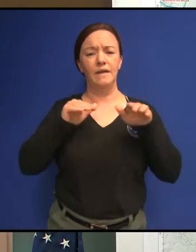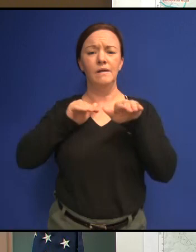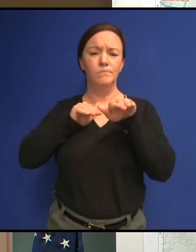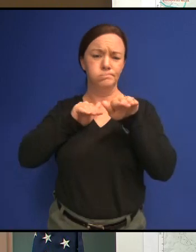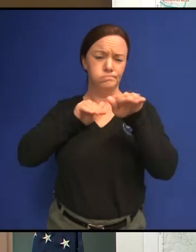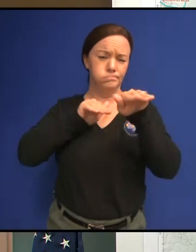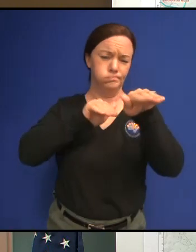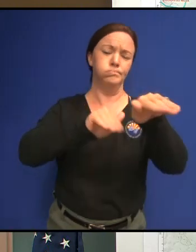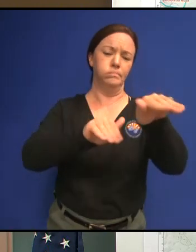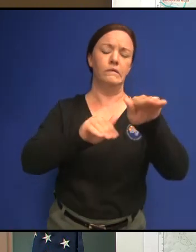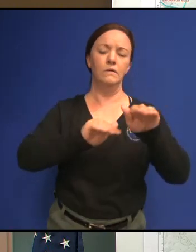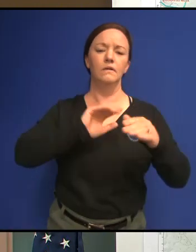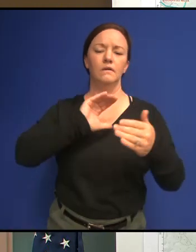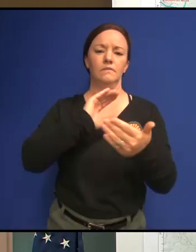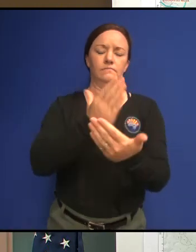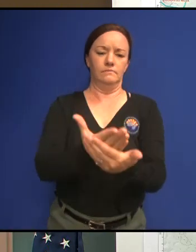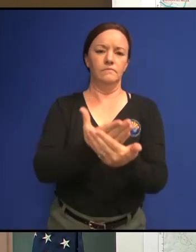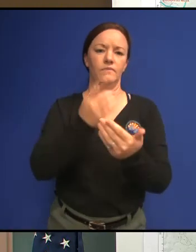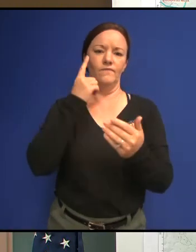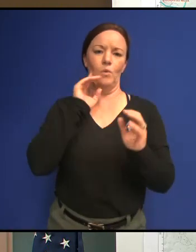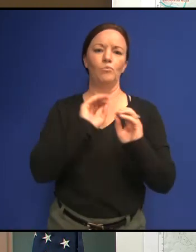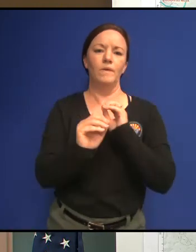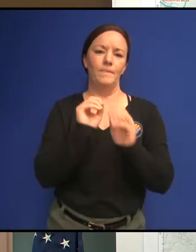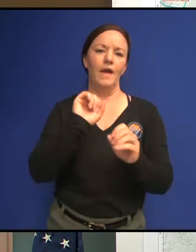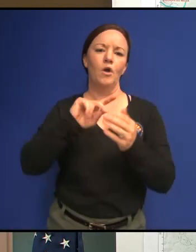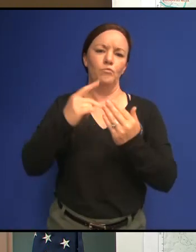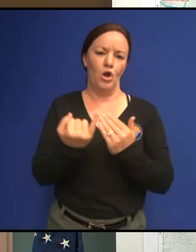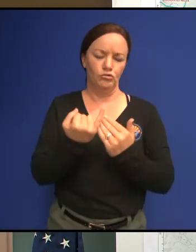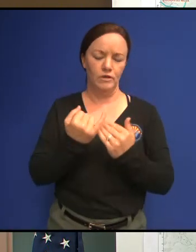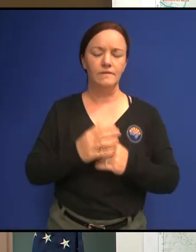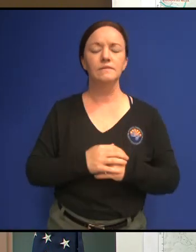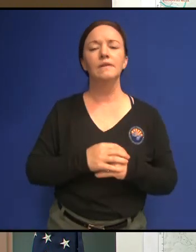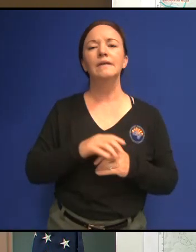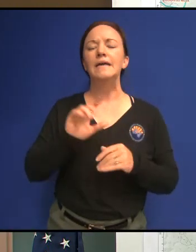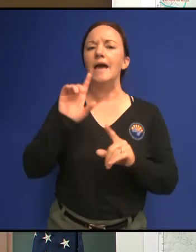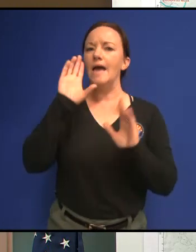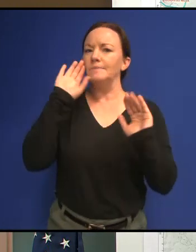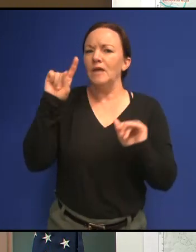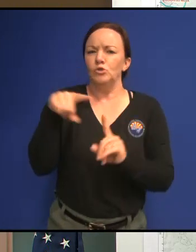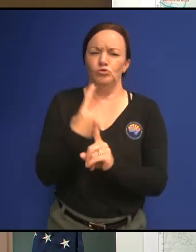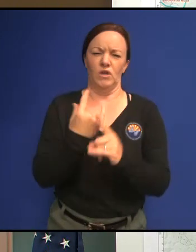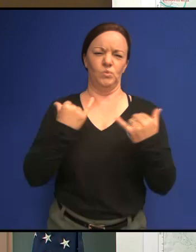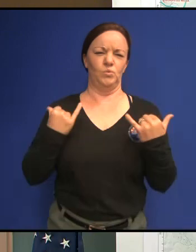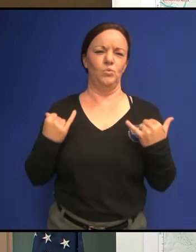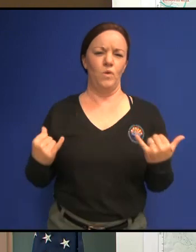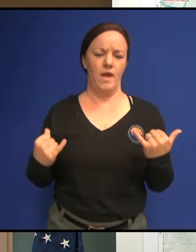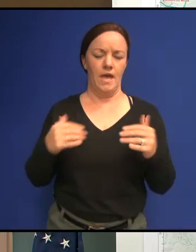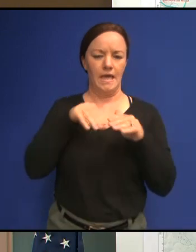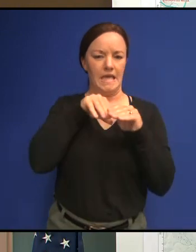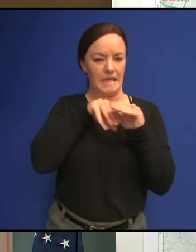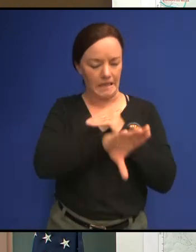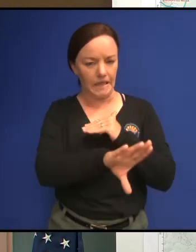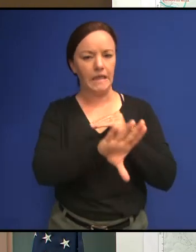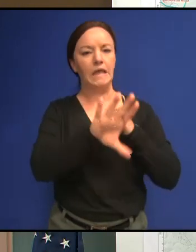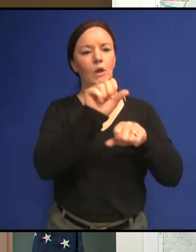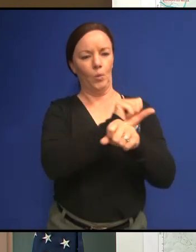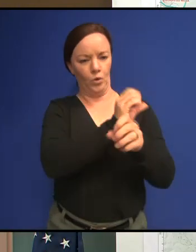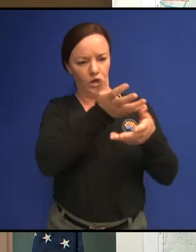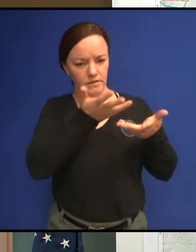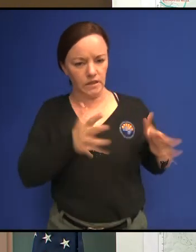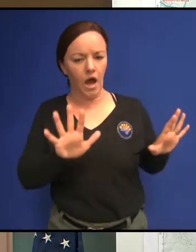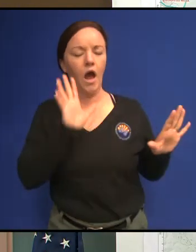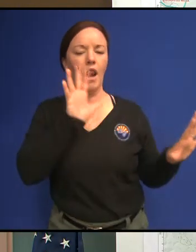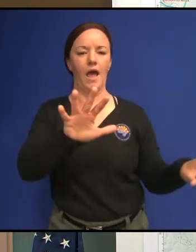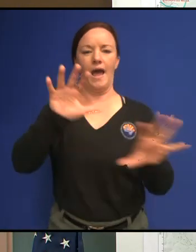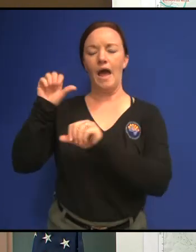there. And that's expected to just be today to get in, get the work done and come out. But there could be possibility if they don't